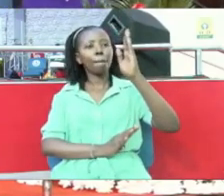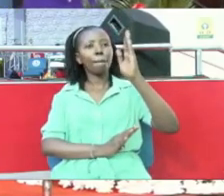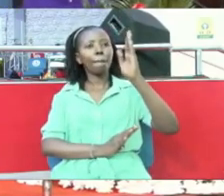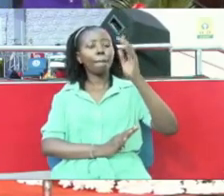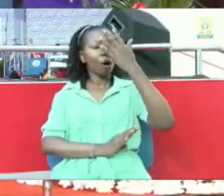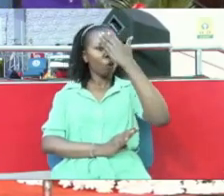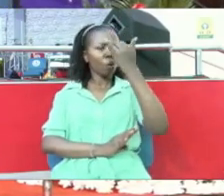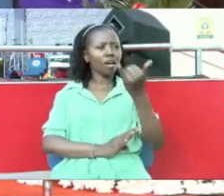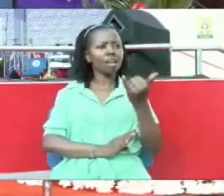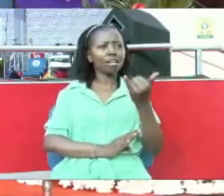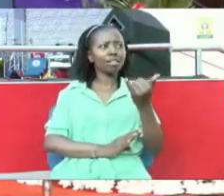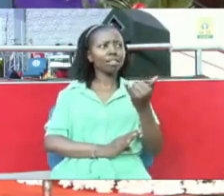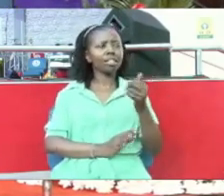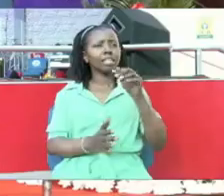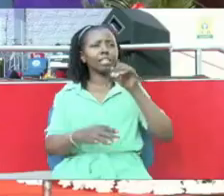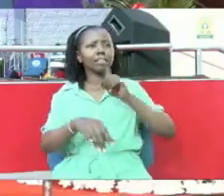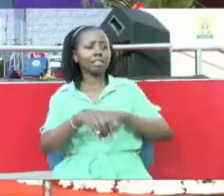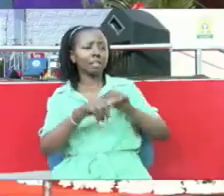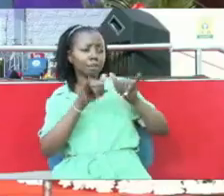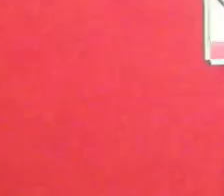Because in lingering, God waits for